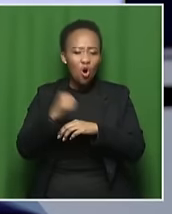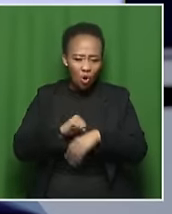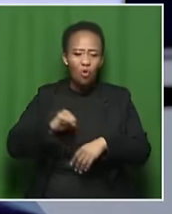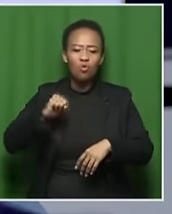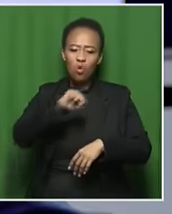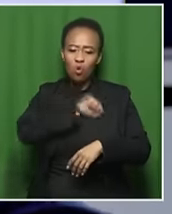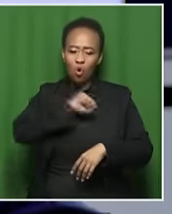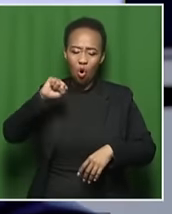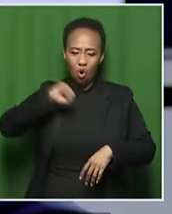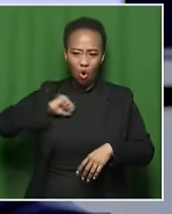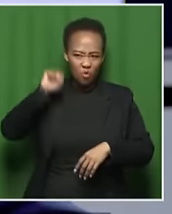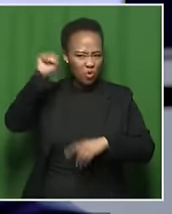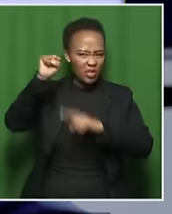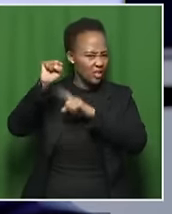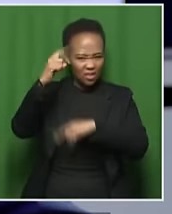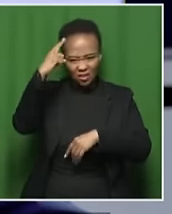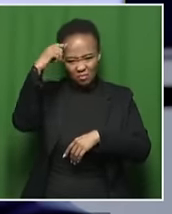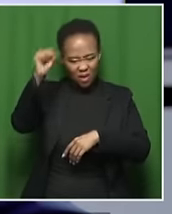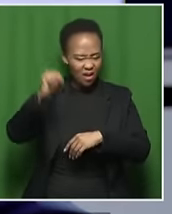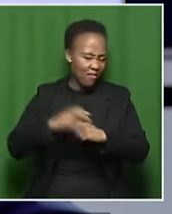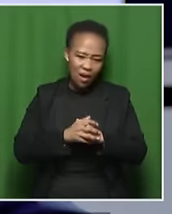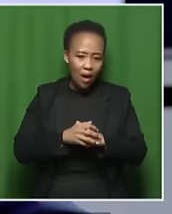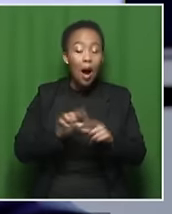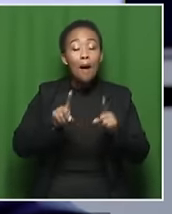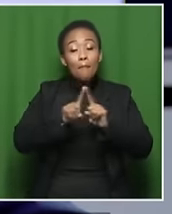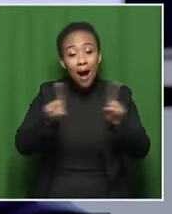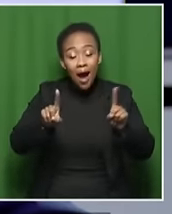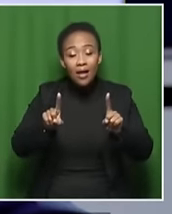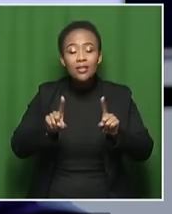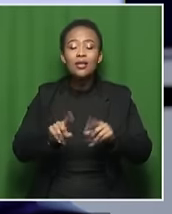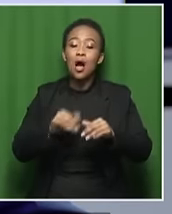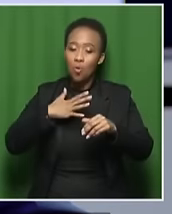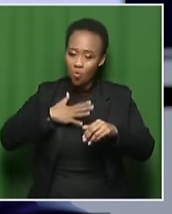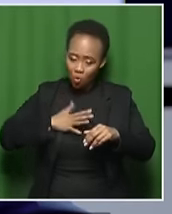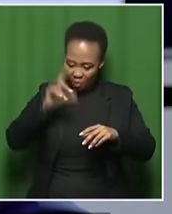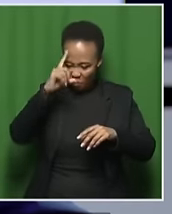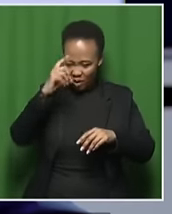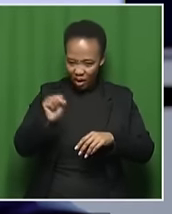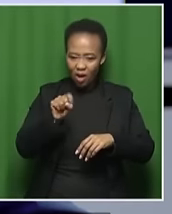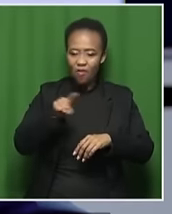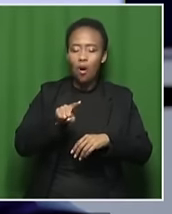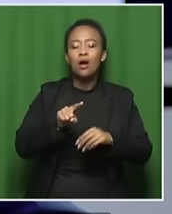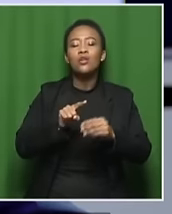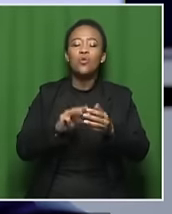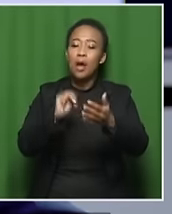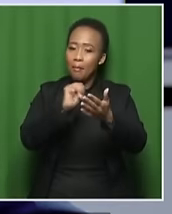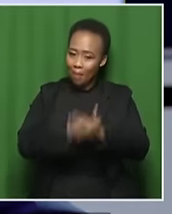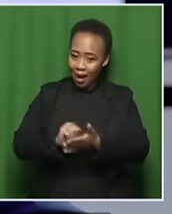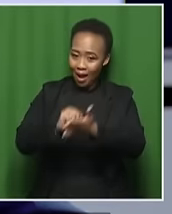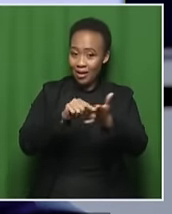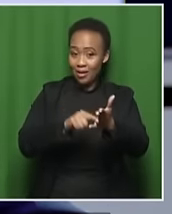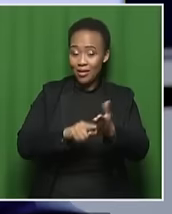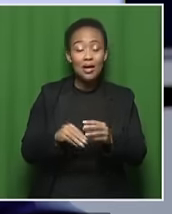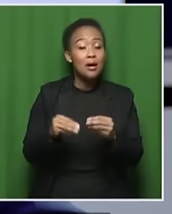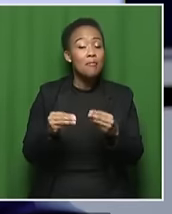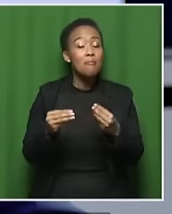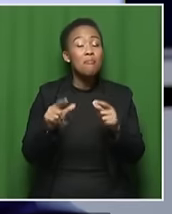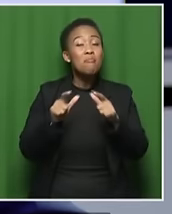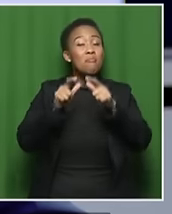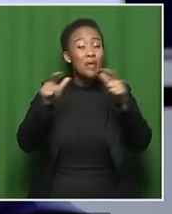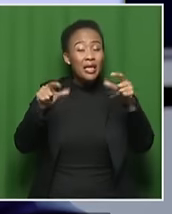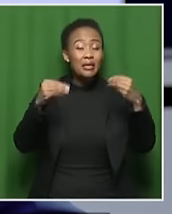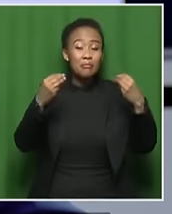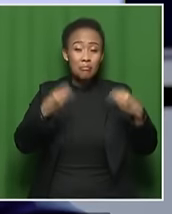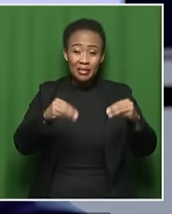market, but a regulated market. In this country at the moment, big business is driving this country into the